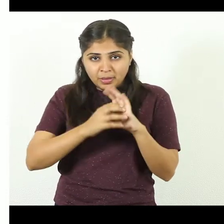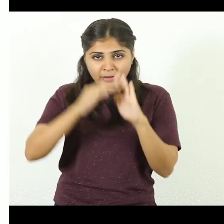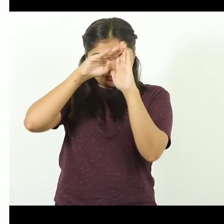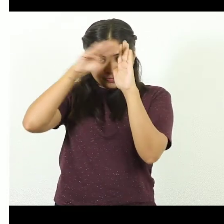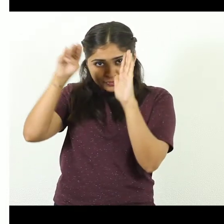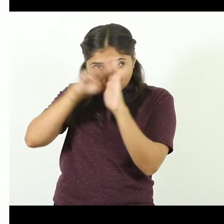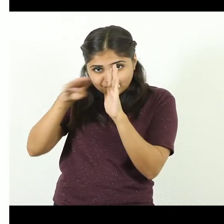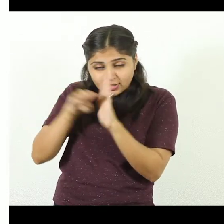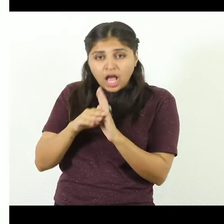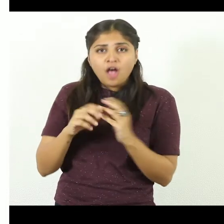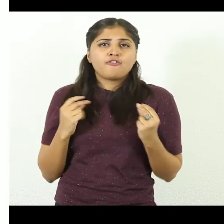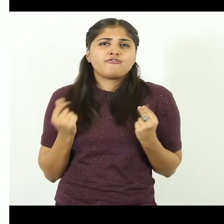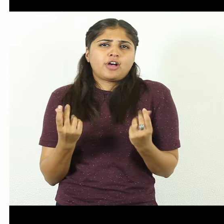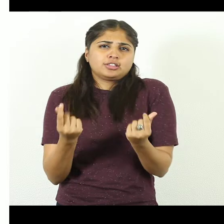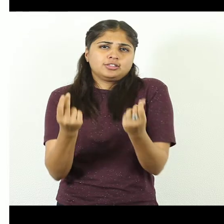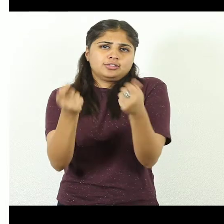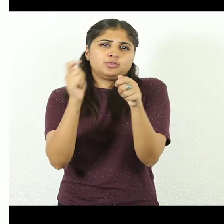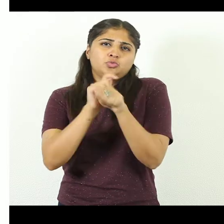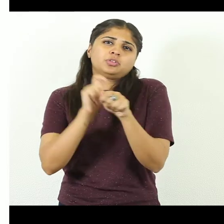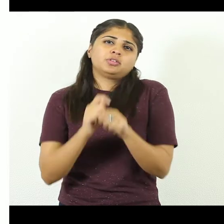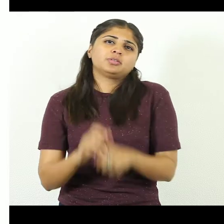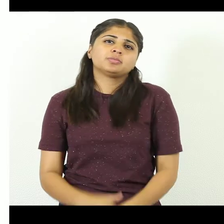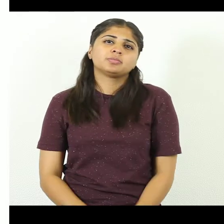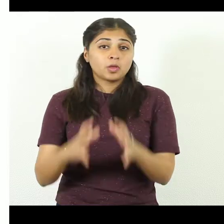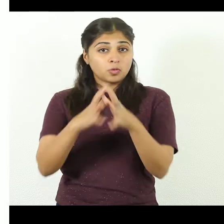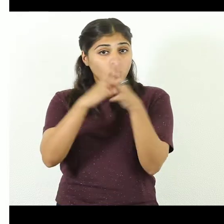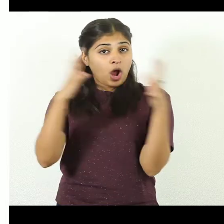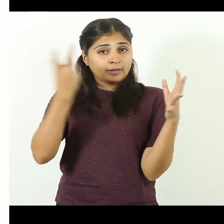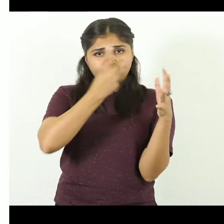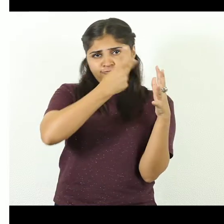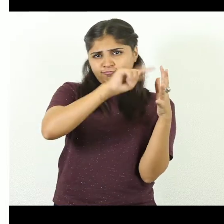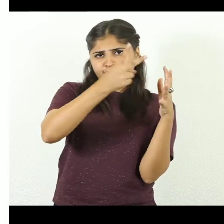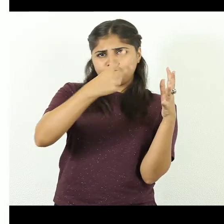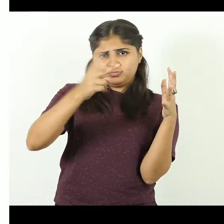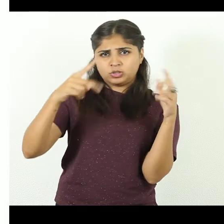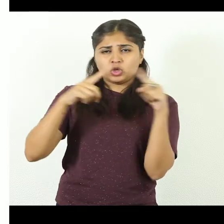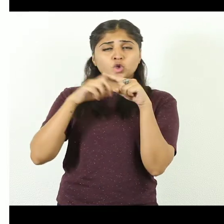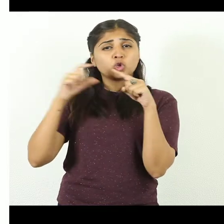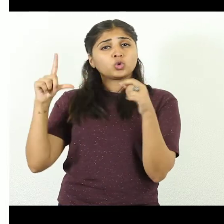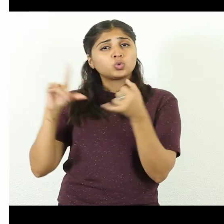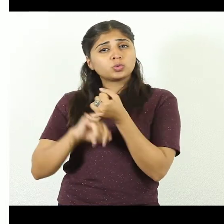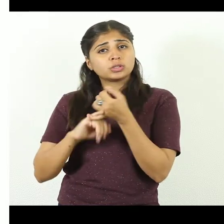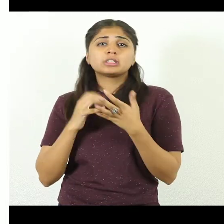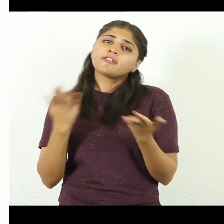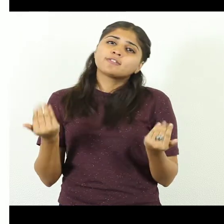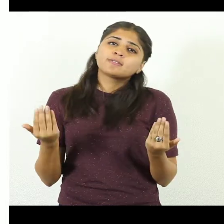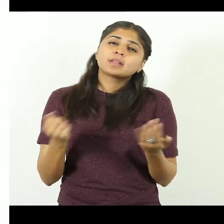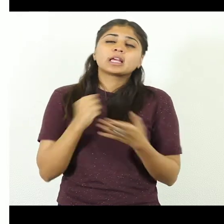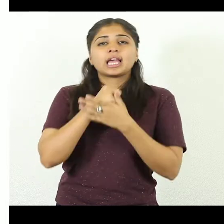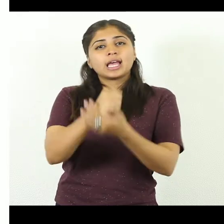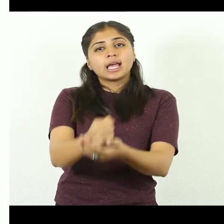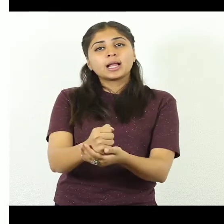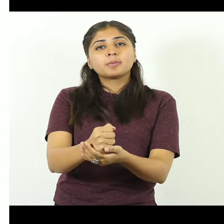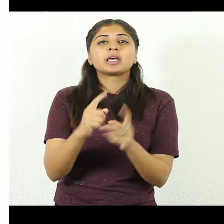wide variety of tools are available to support the database environments. These